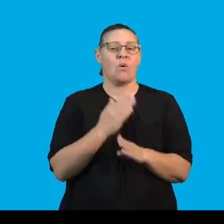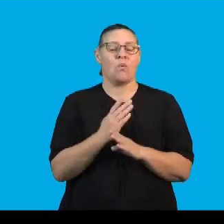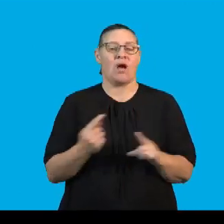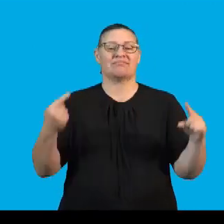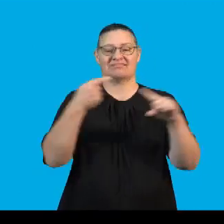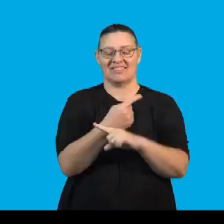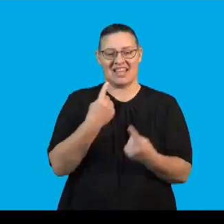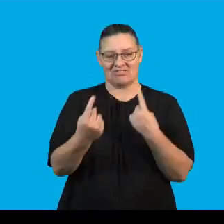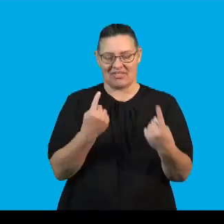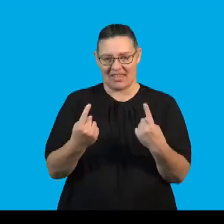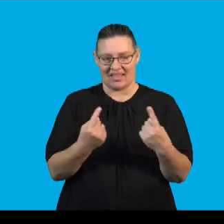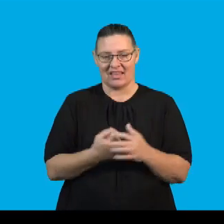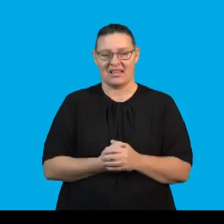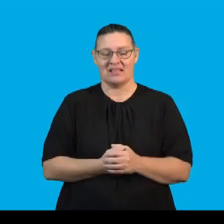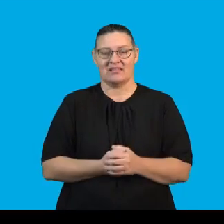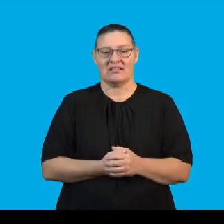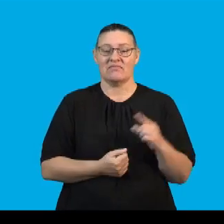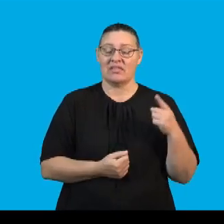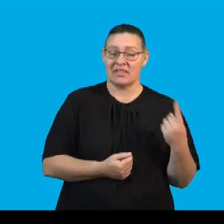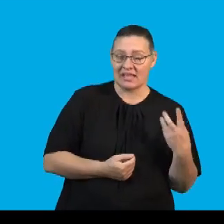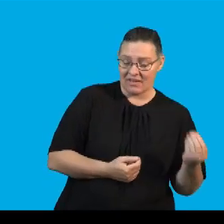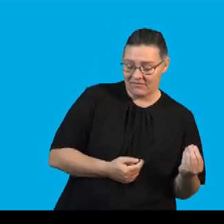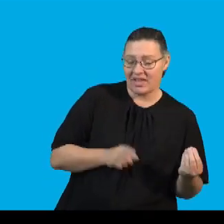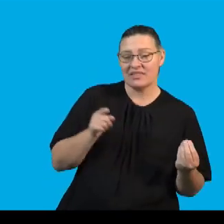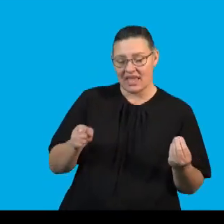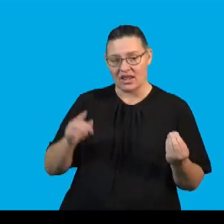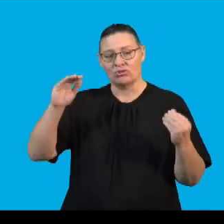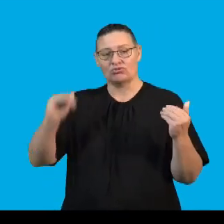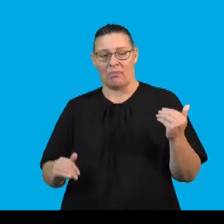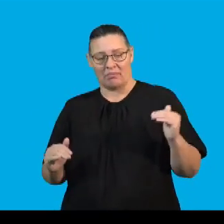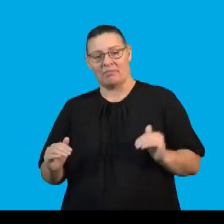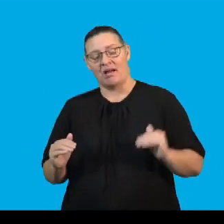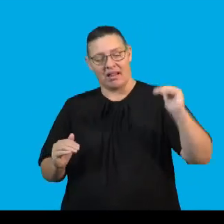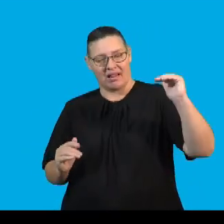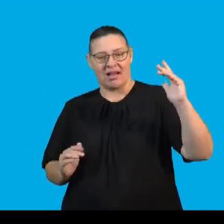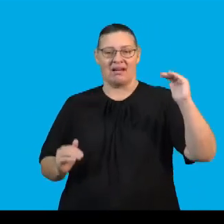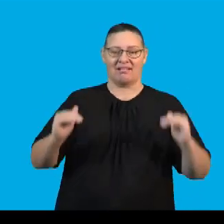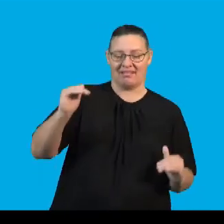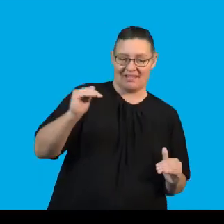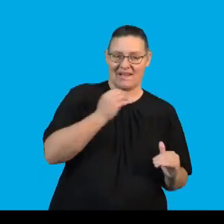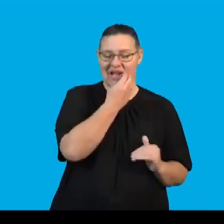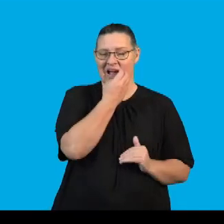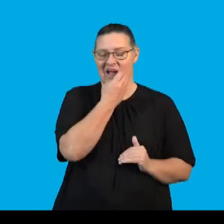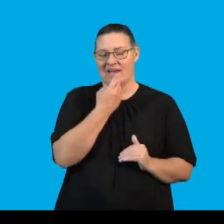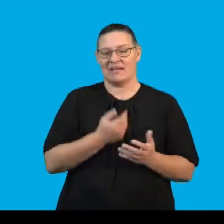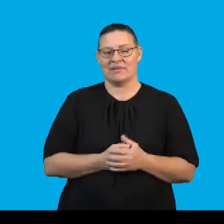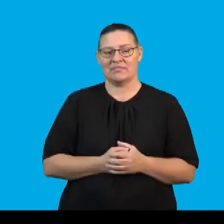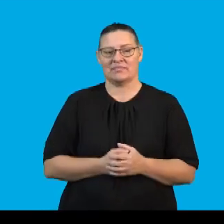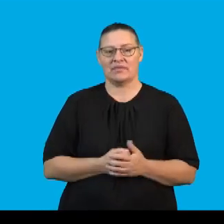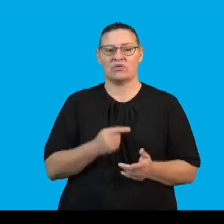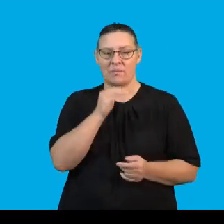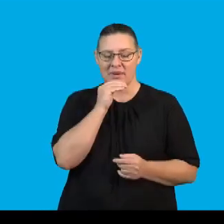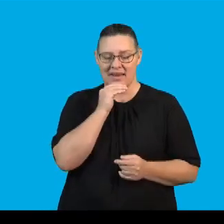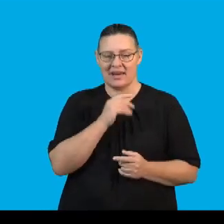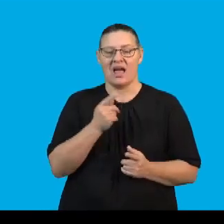they work opposite each other. When there's a peak on this one hormone, there will be a drop on the other one. So the rise in one hormone